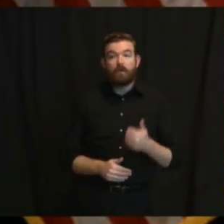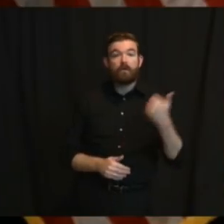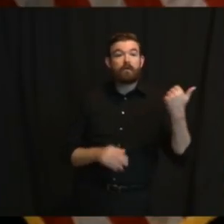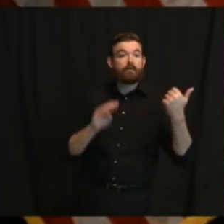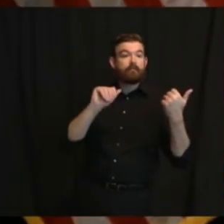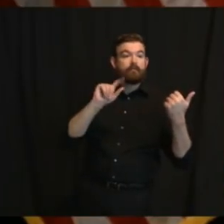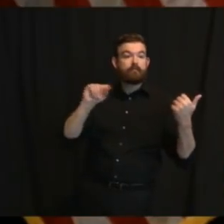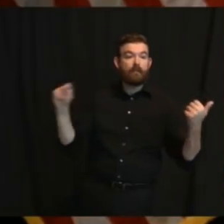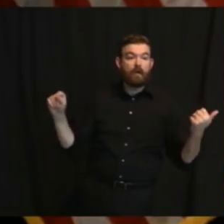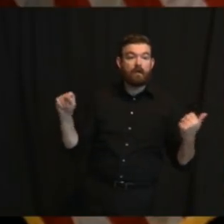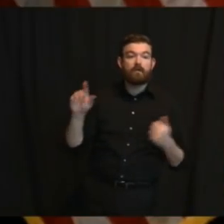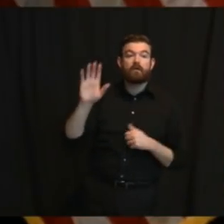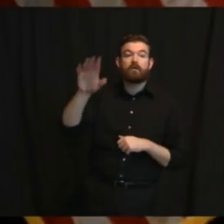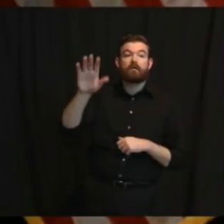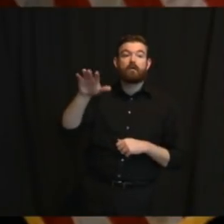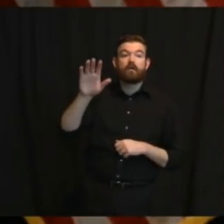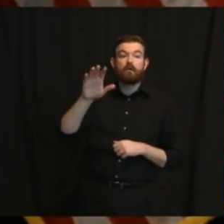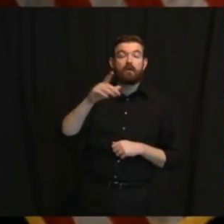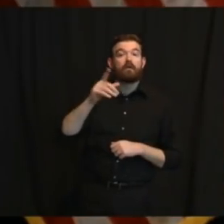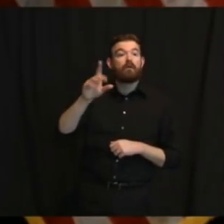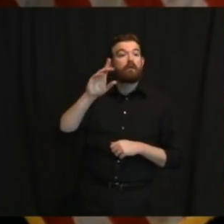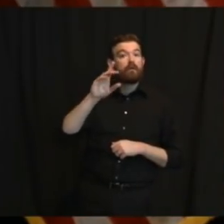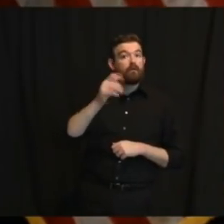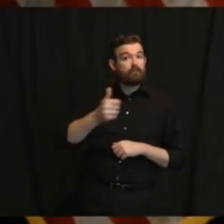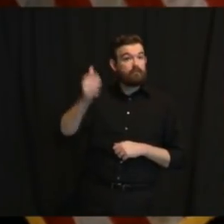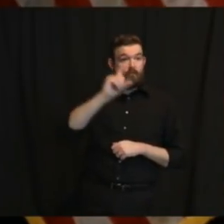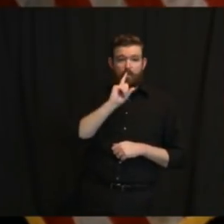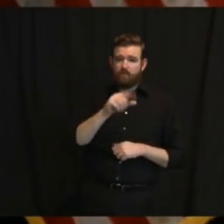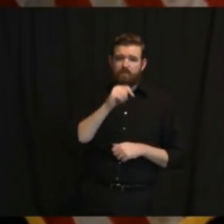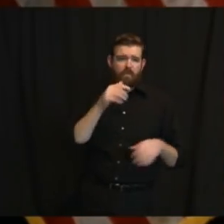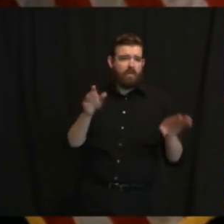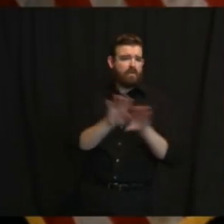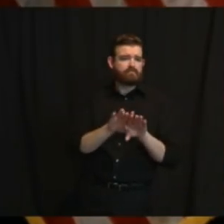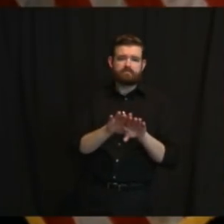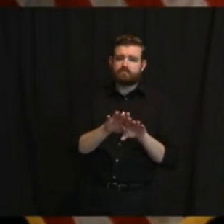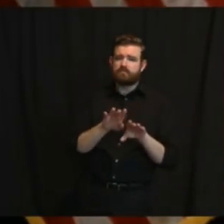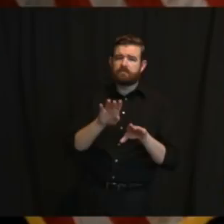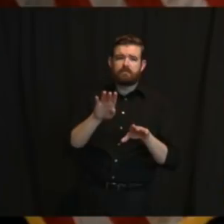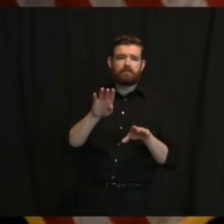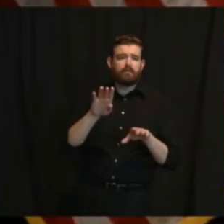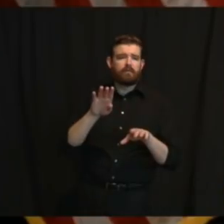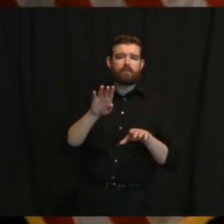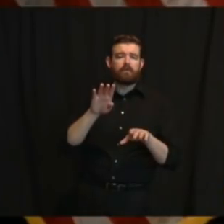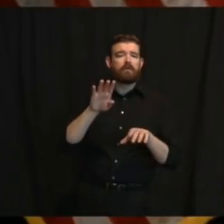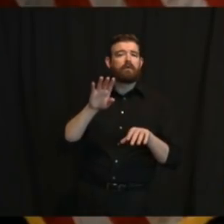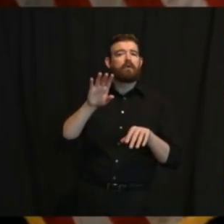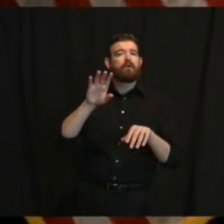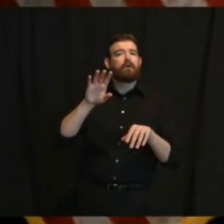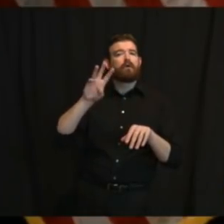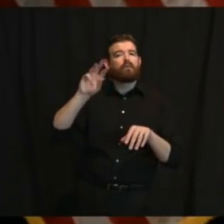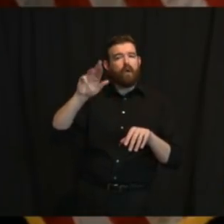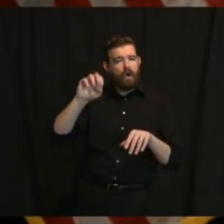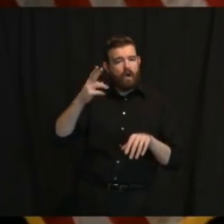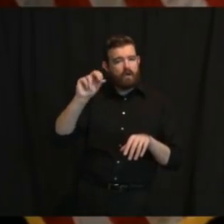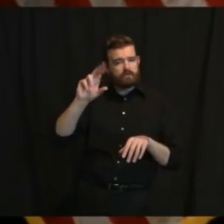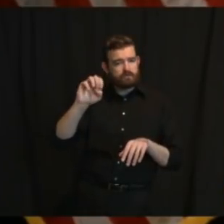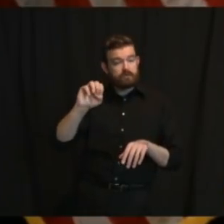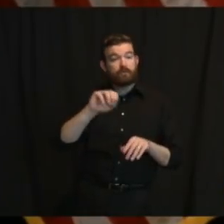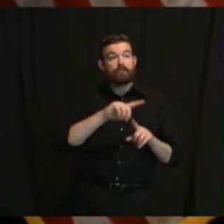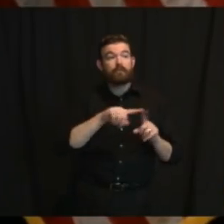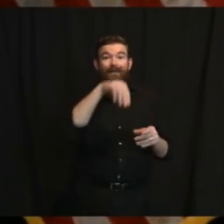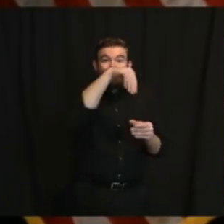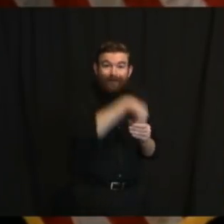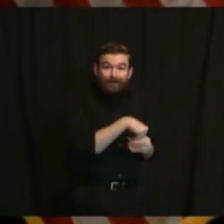There's in-person retail that's not essential is closed. Warehouses have to abide by the strict social